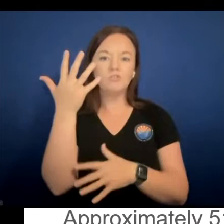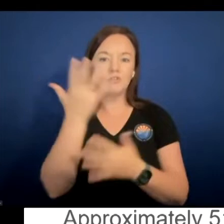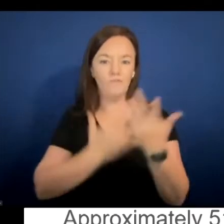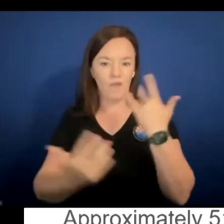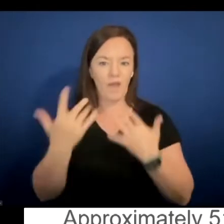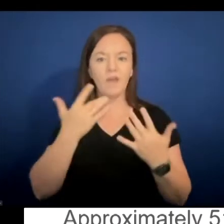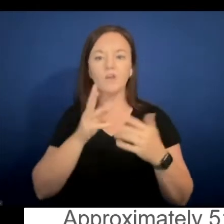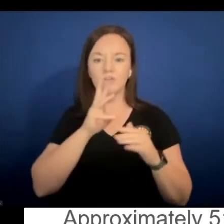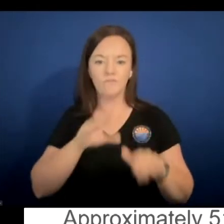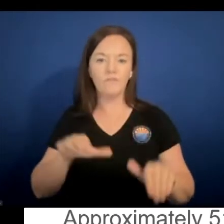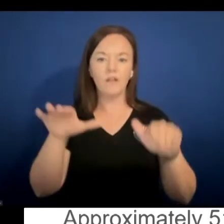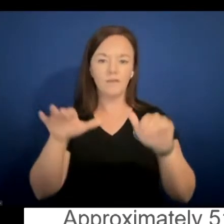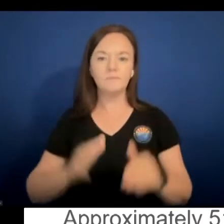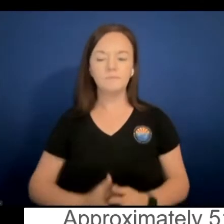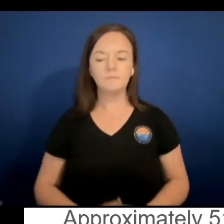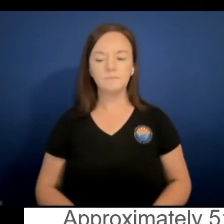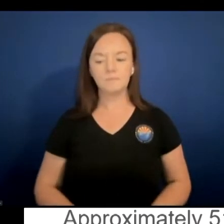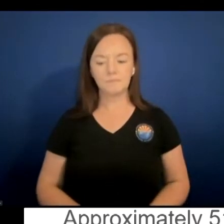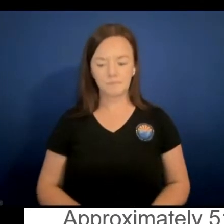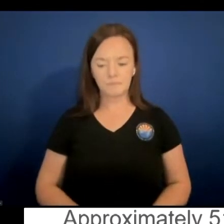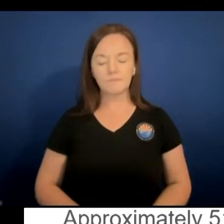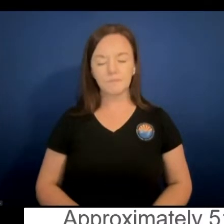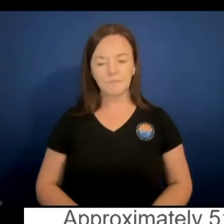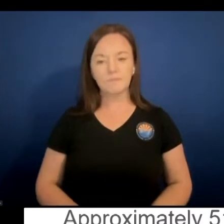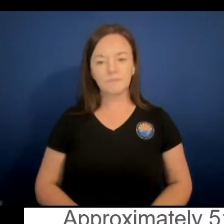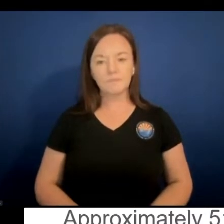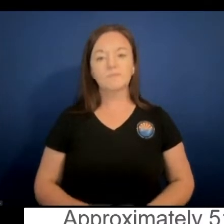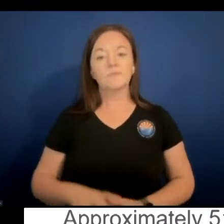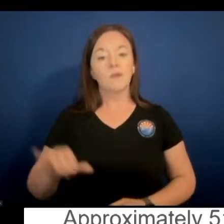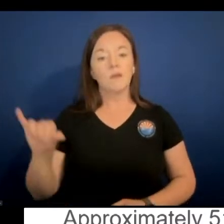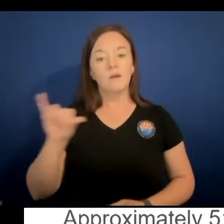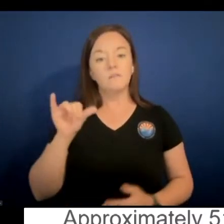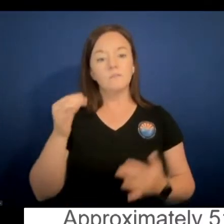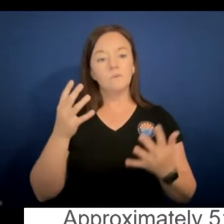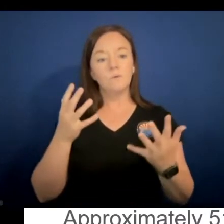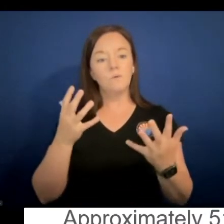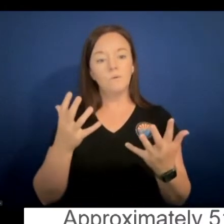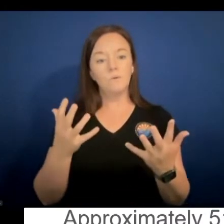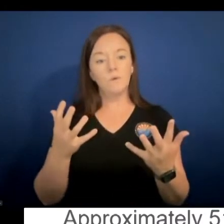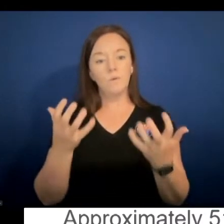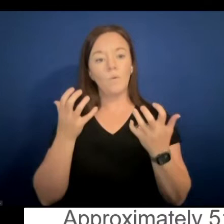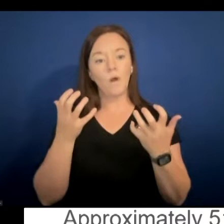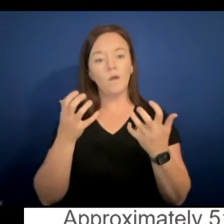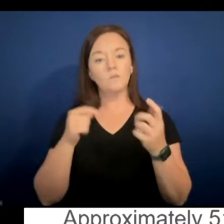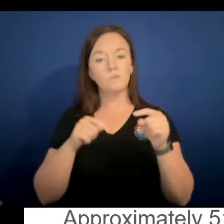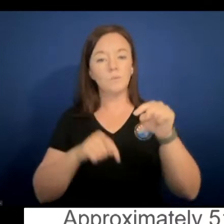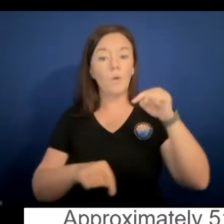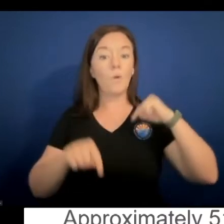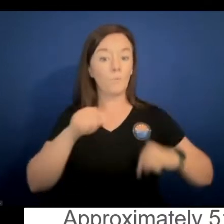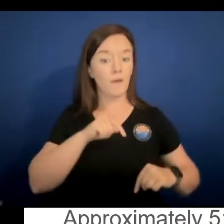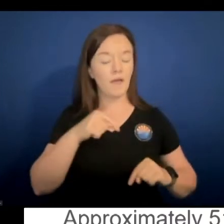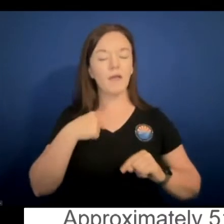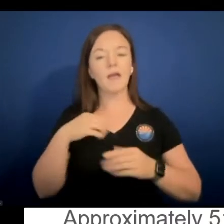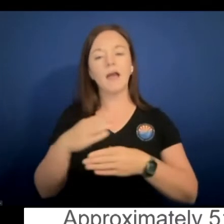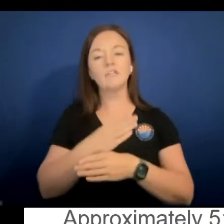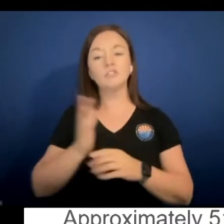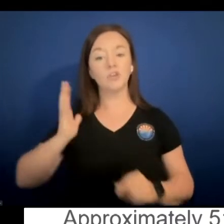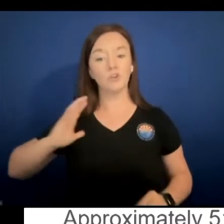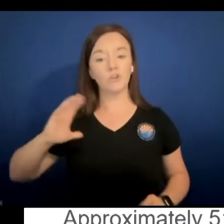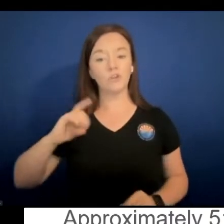flows. So I want to also take us back. As I shared earlier,